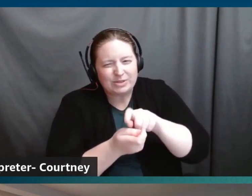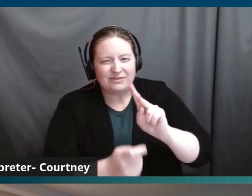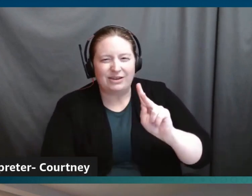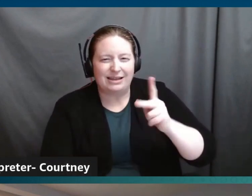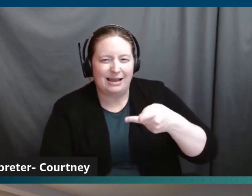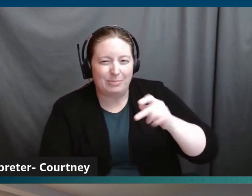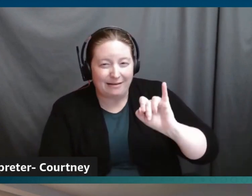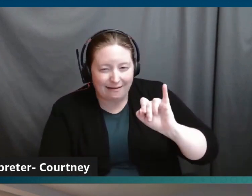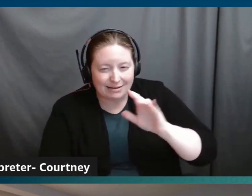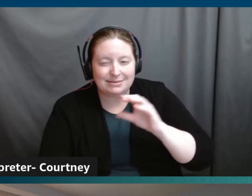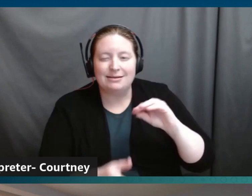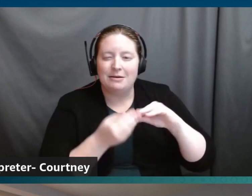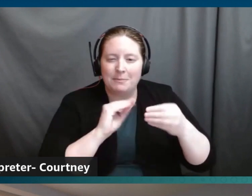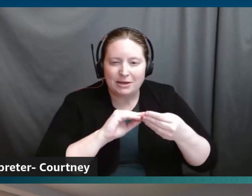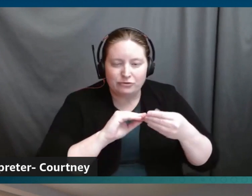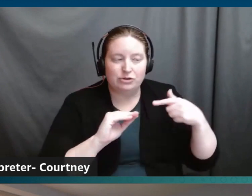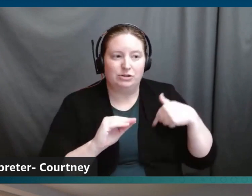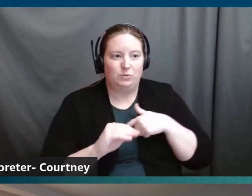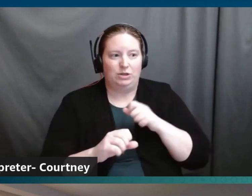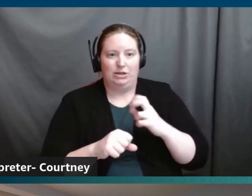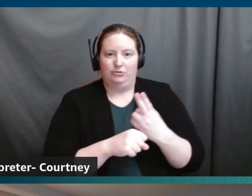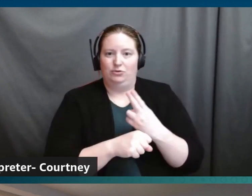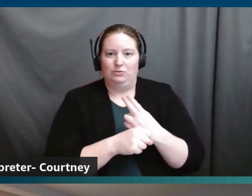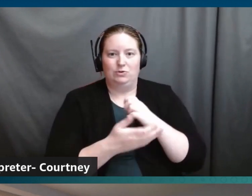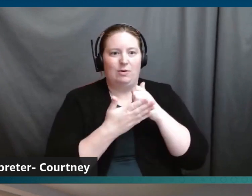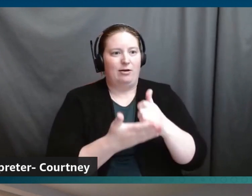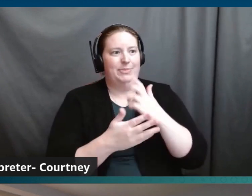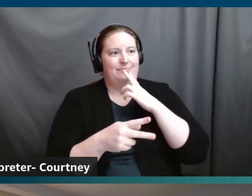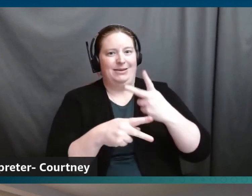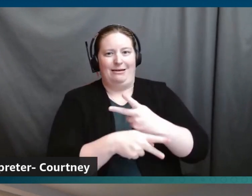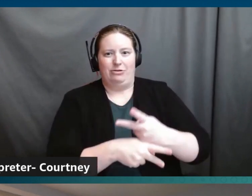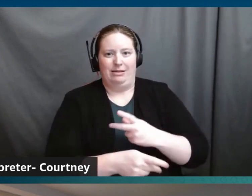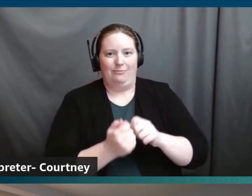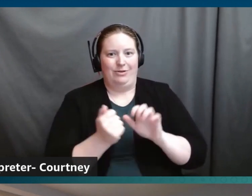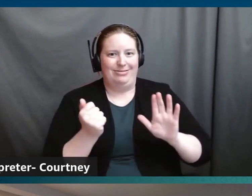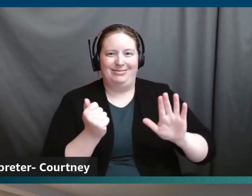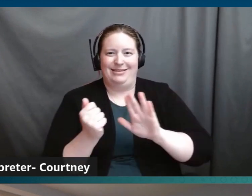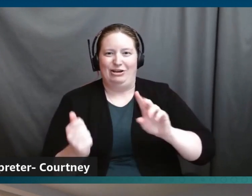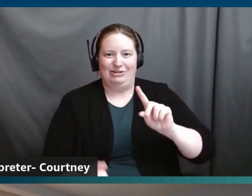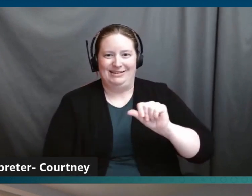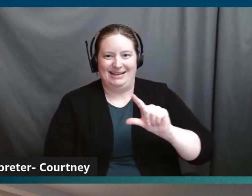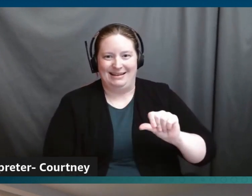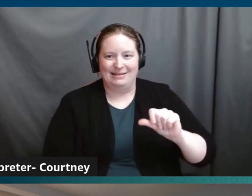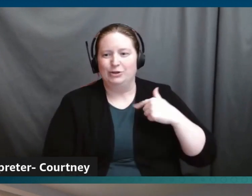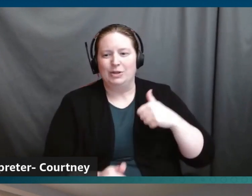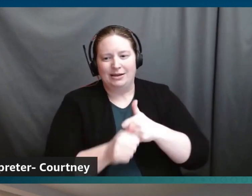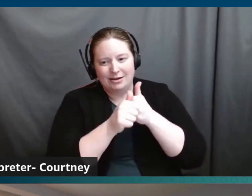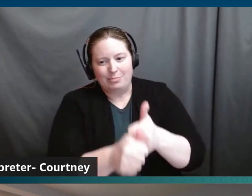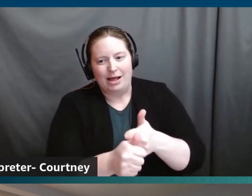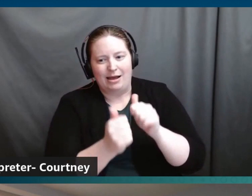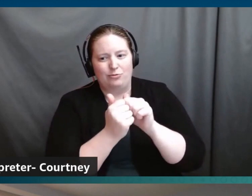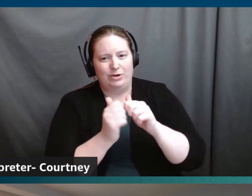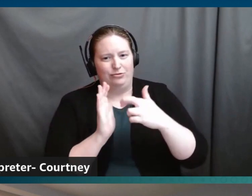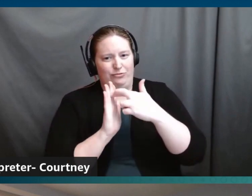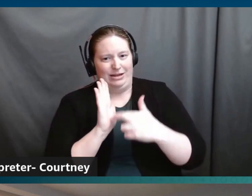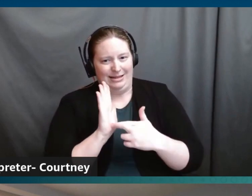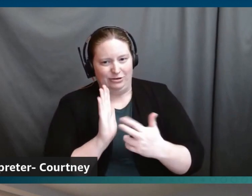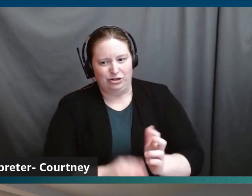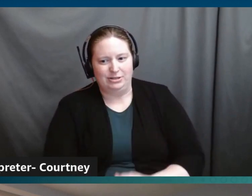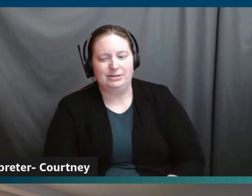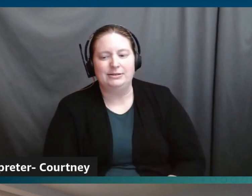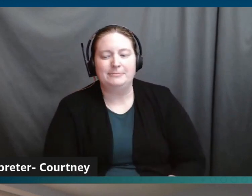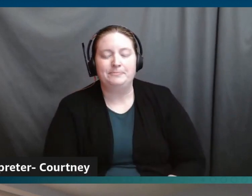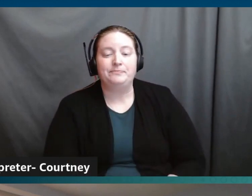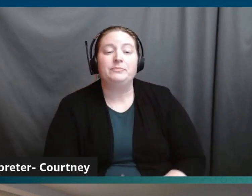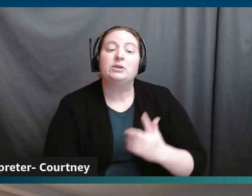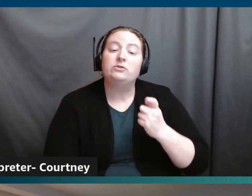metrics that we can help them calculate with their data so they can comply with those regulations. So for example, if you think in